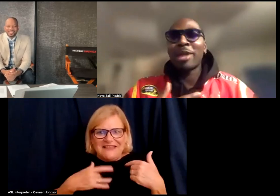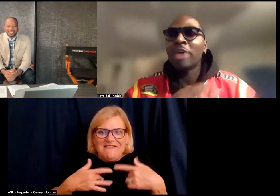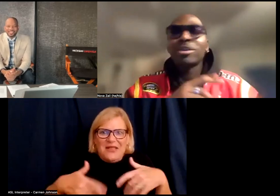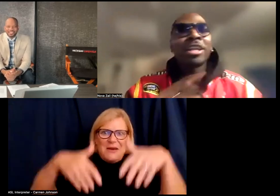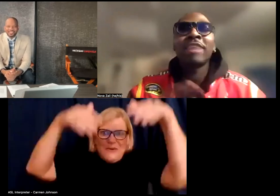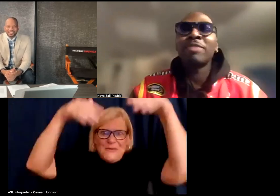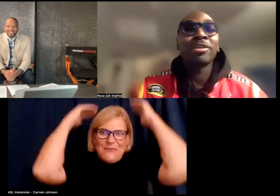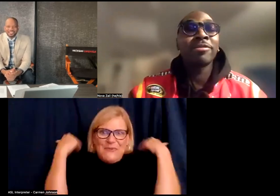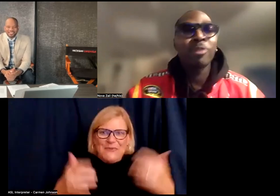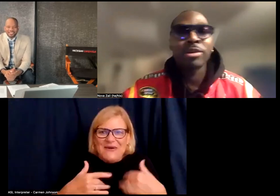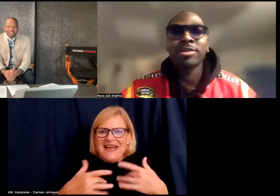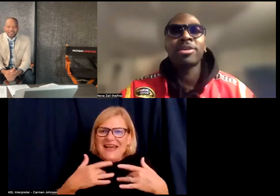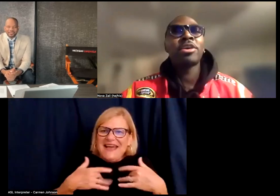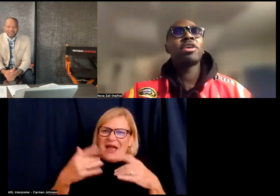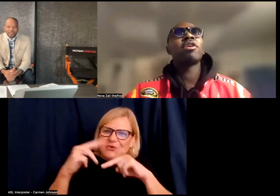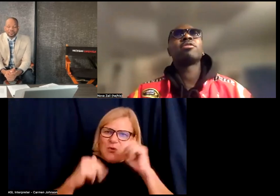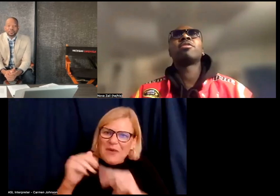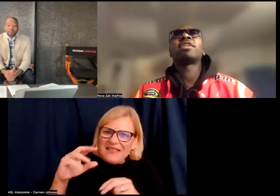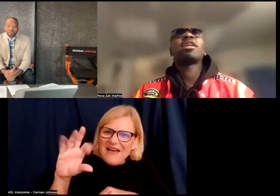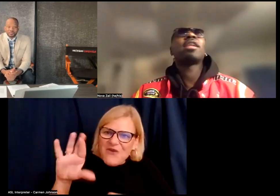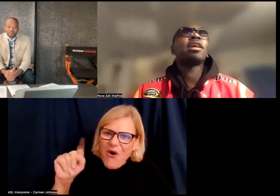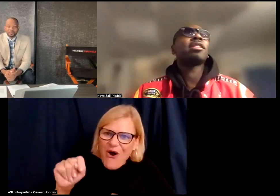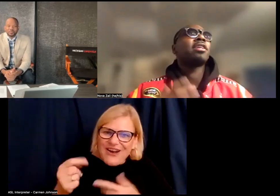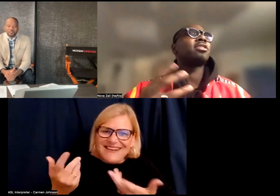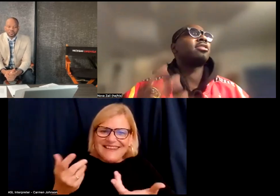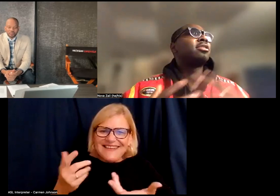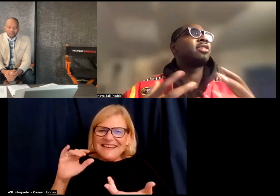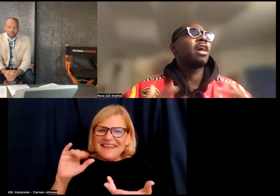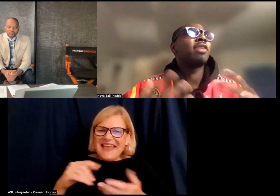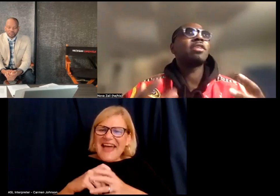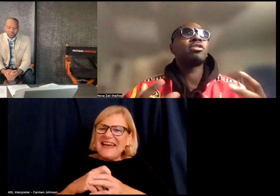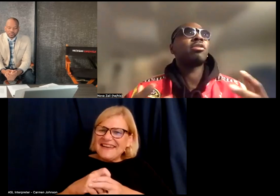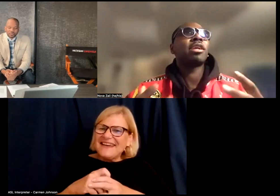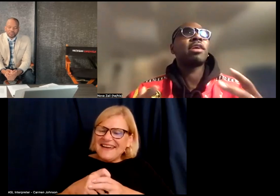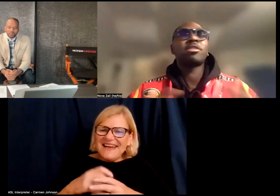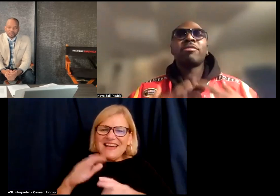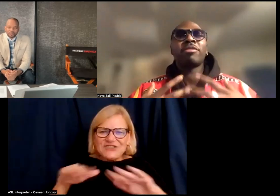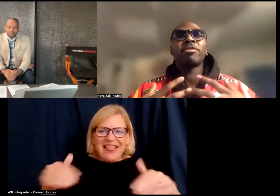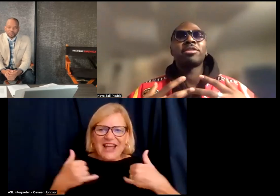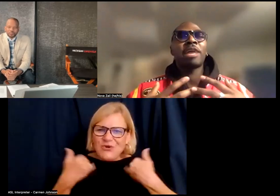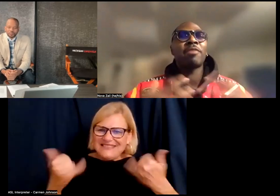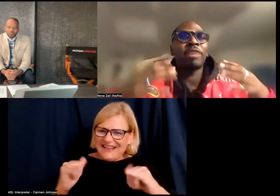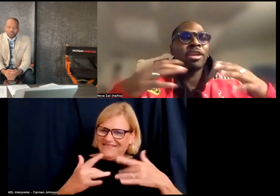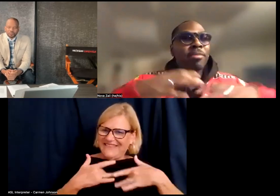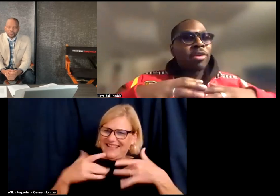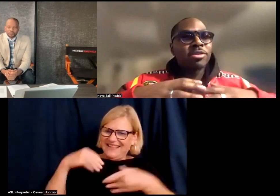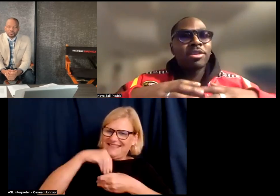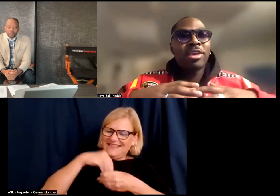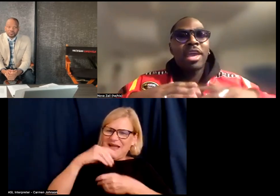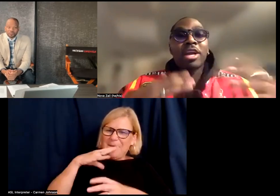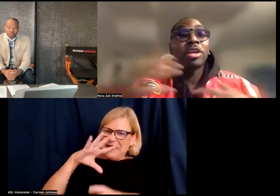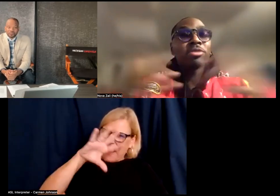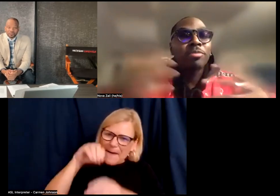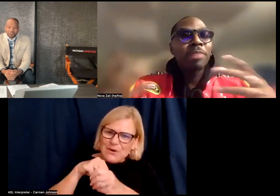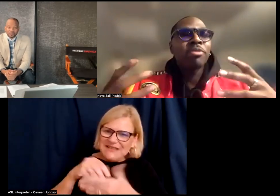stayed with me. I also love building forts, you know, so it's kind of like that childlike joy that I still feel inside me of being immersed